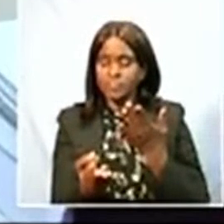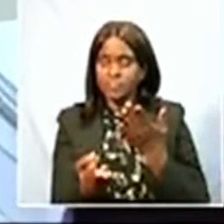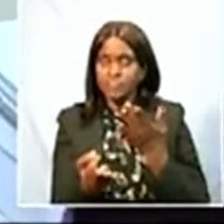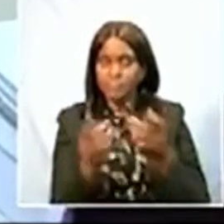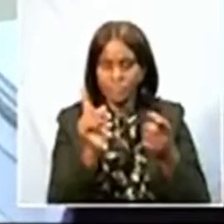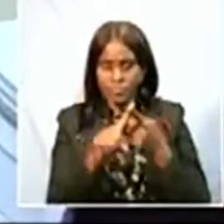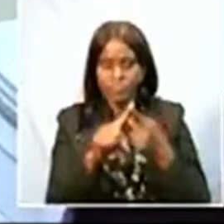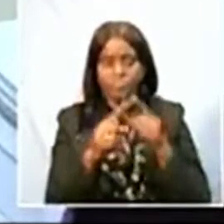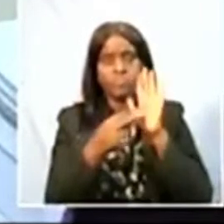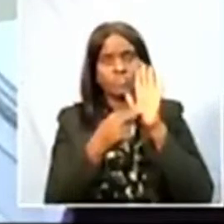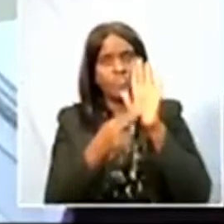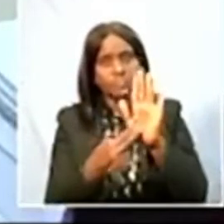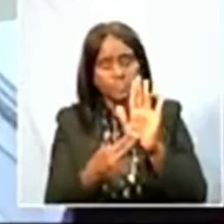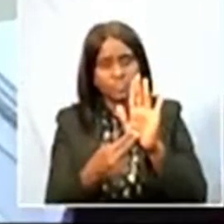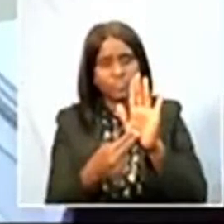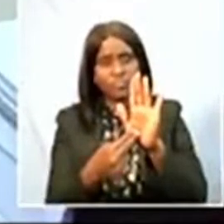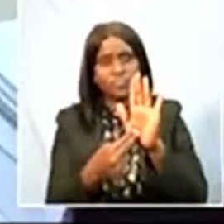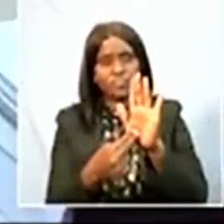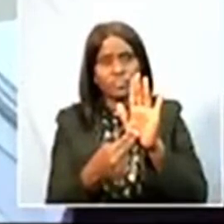to avail